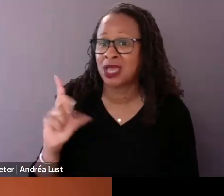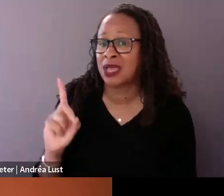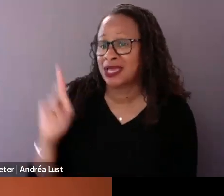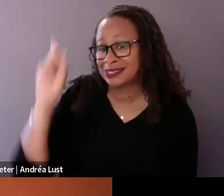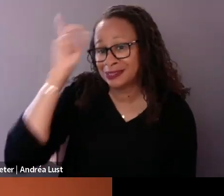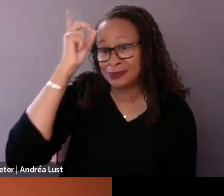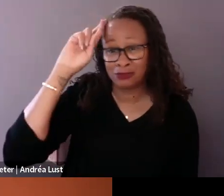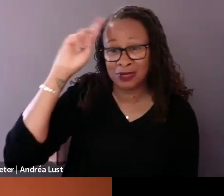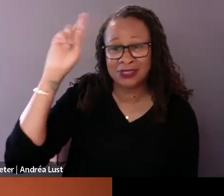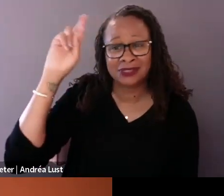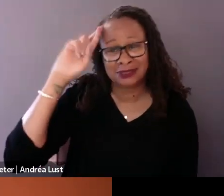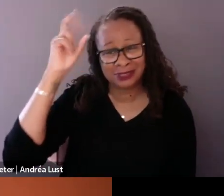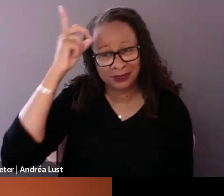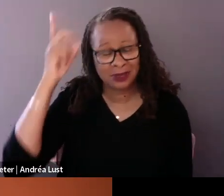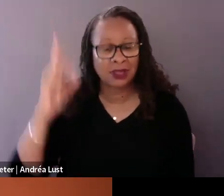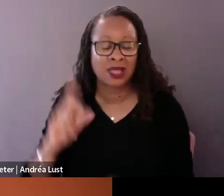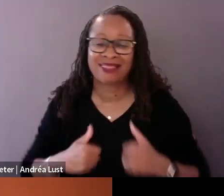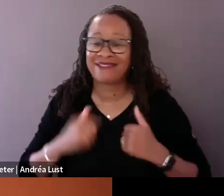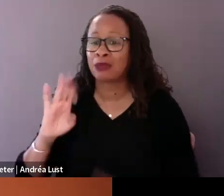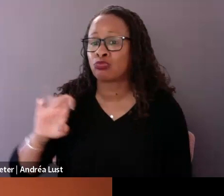family living in the Bronx,